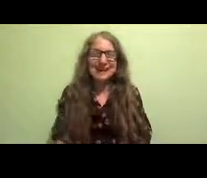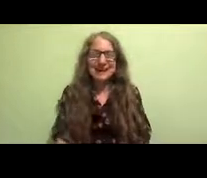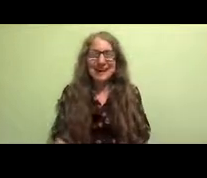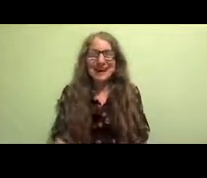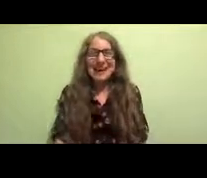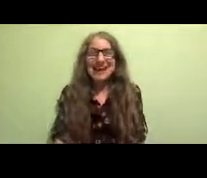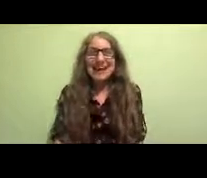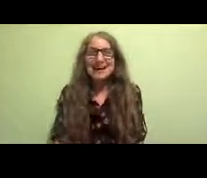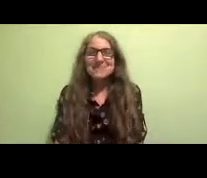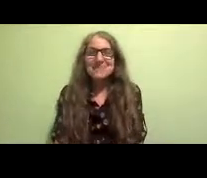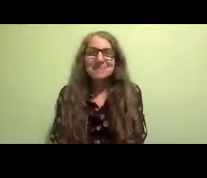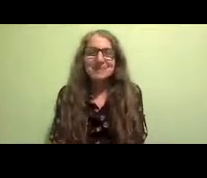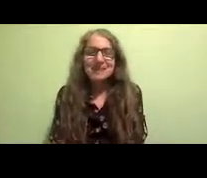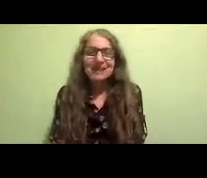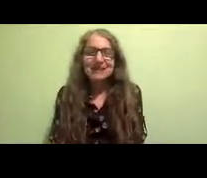that.